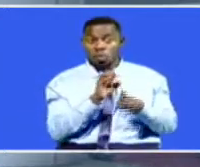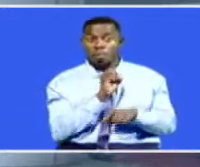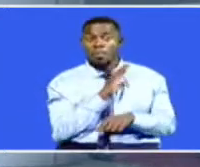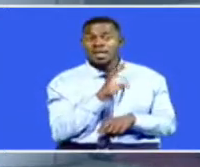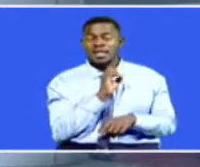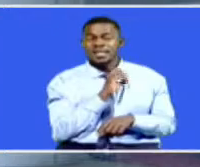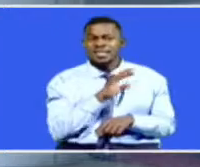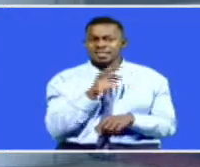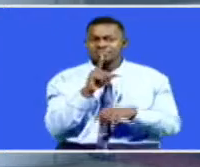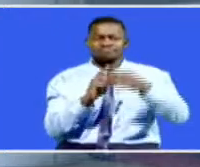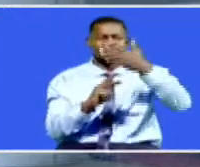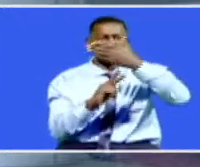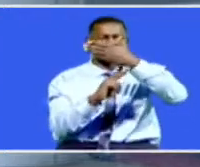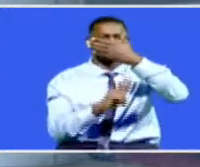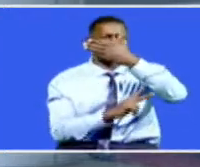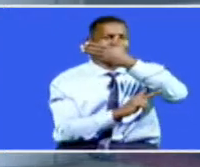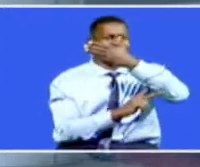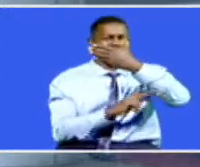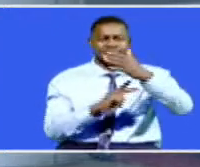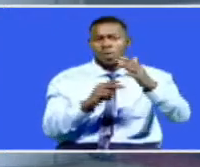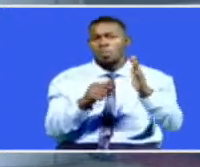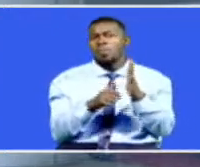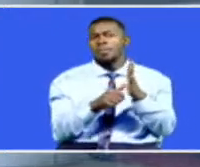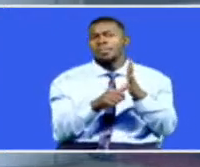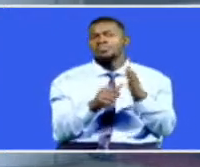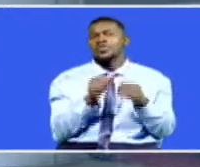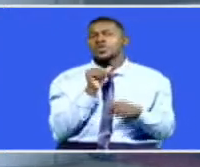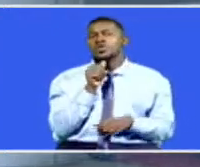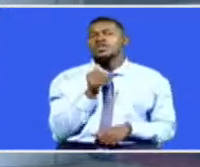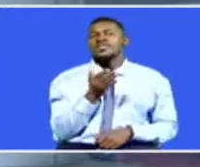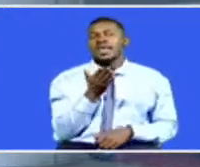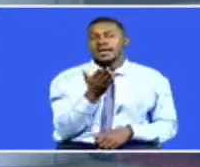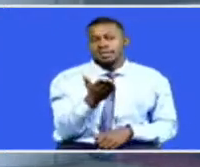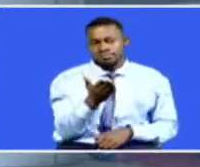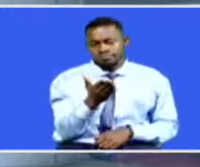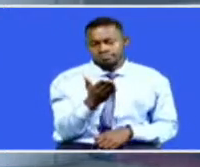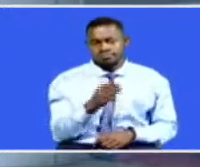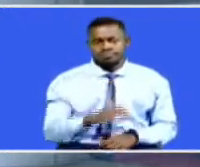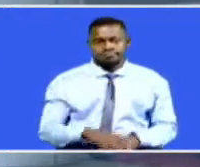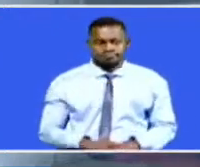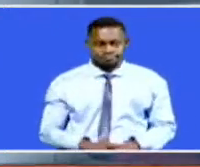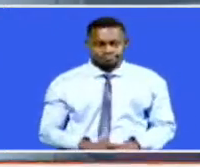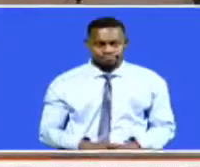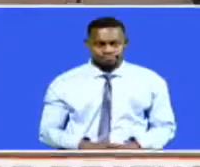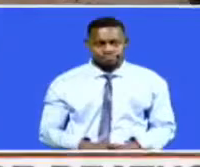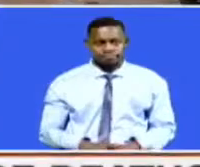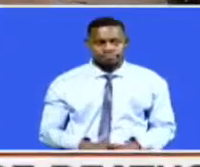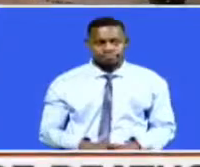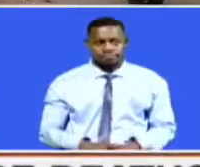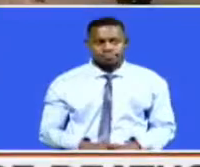Omolo has asked Kenyans to move to safer grounds. Winfrey Owino reports.